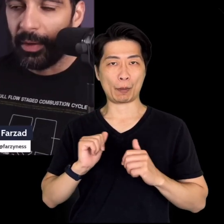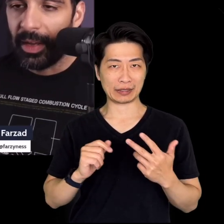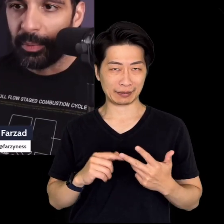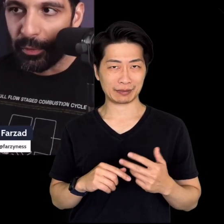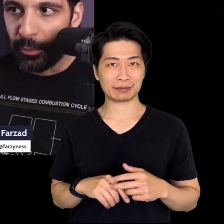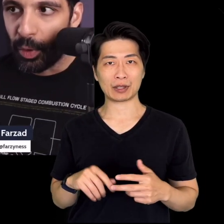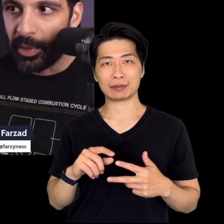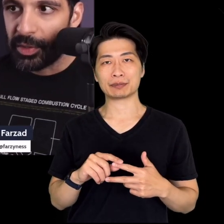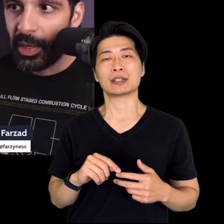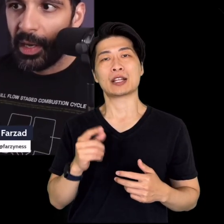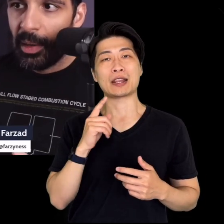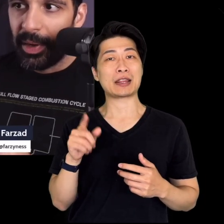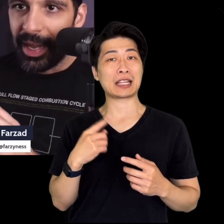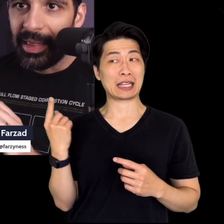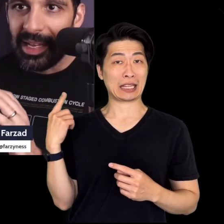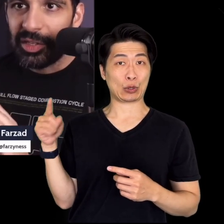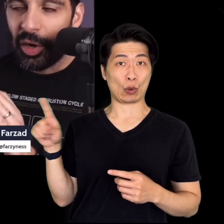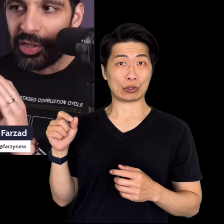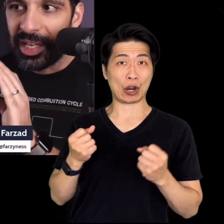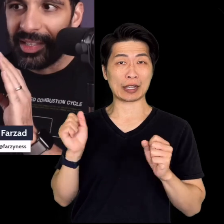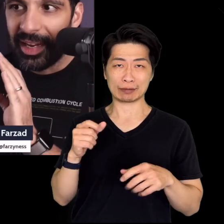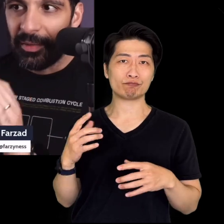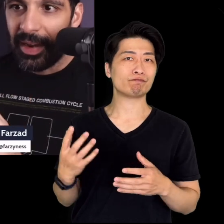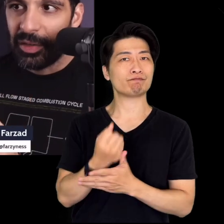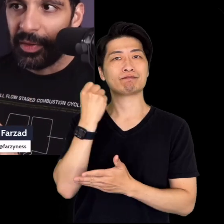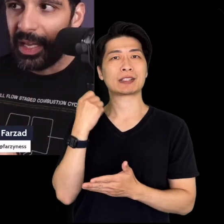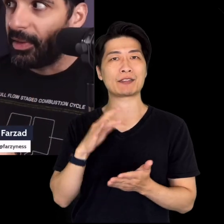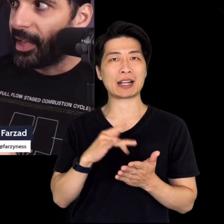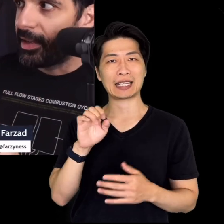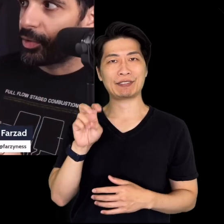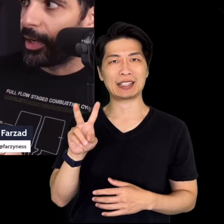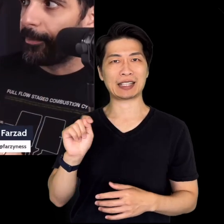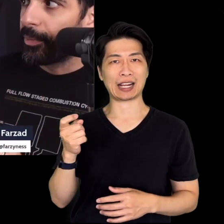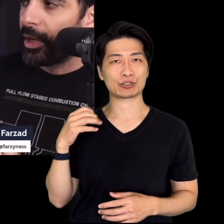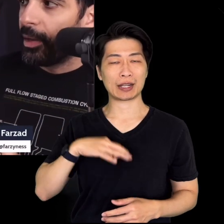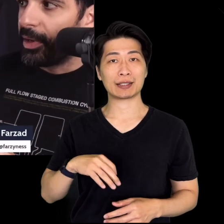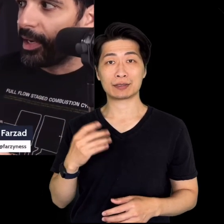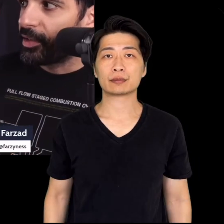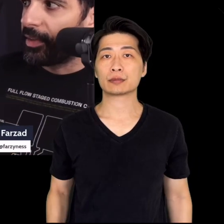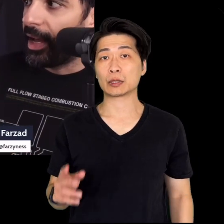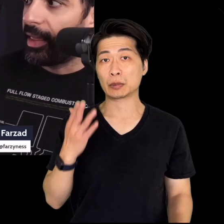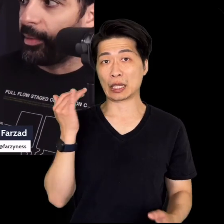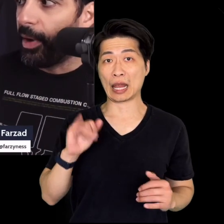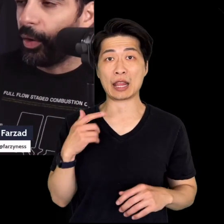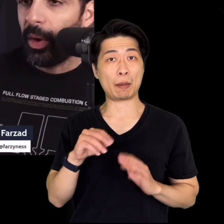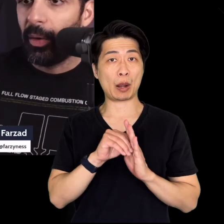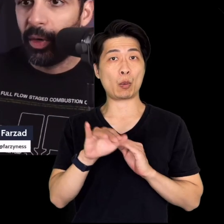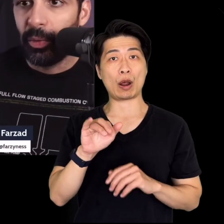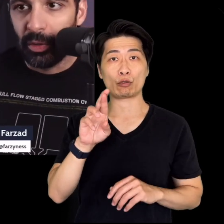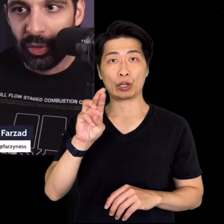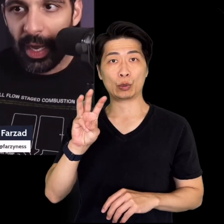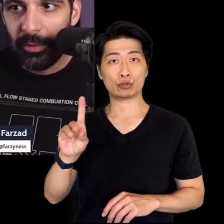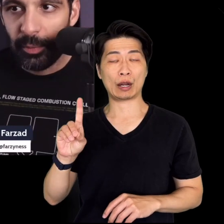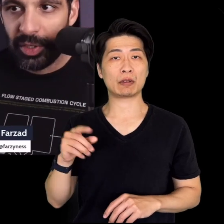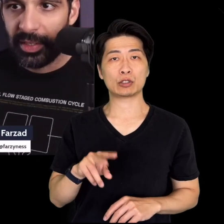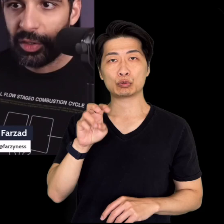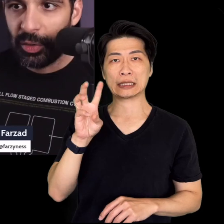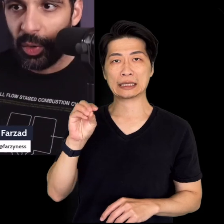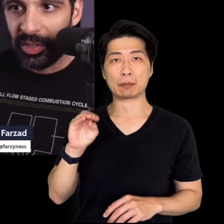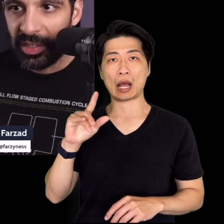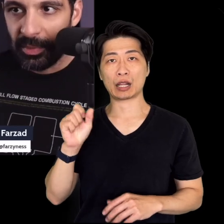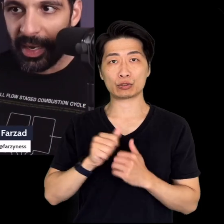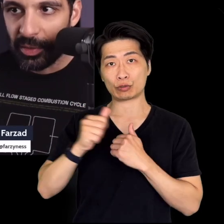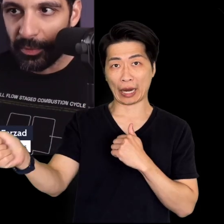all-wheel drive and performance. But again, these cars can take advantage of the EV tax credit. Because of that, the Model Y rear-wheel drive, which has